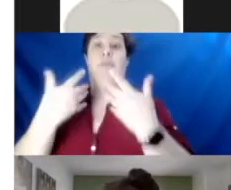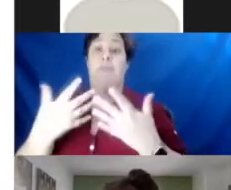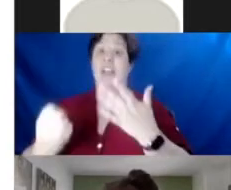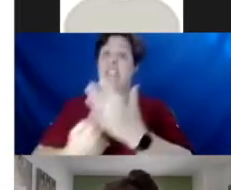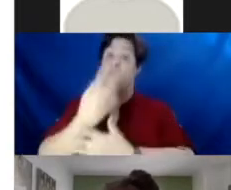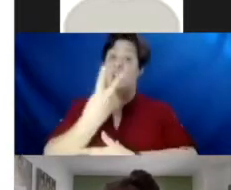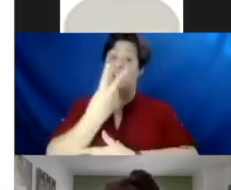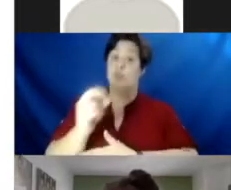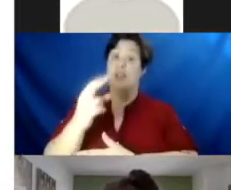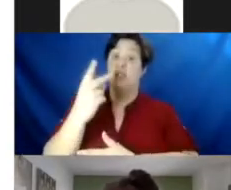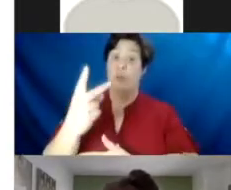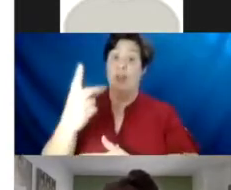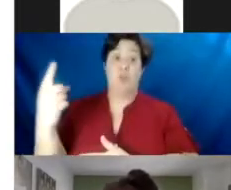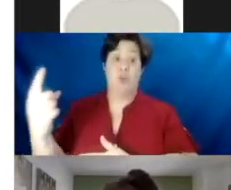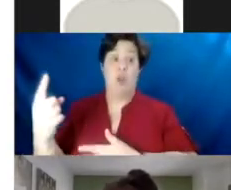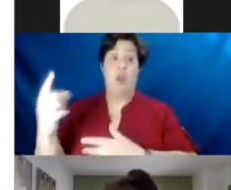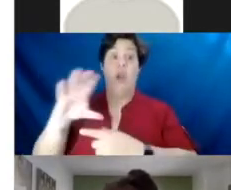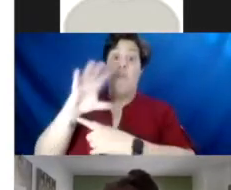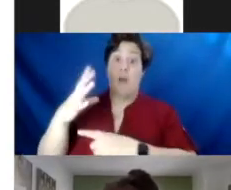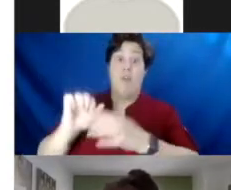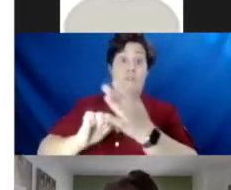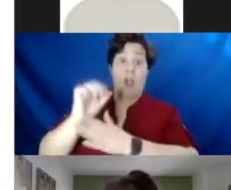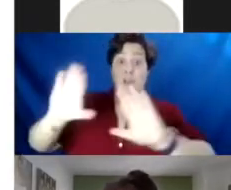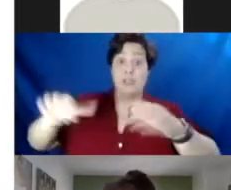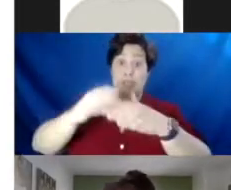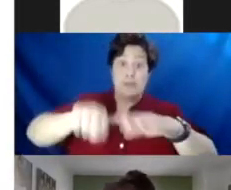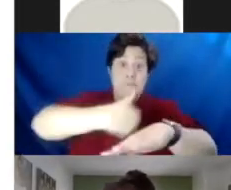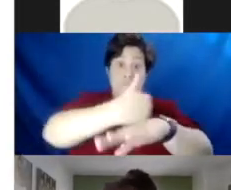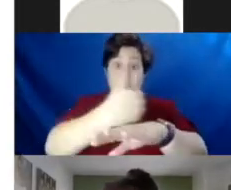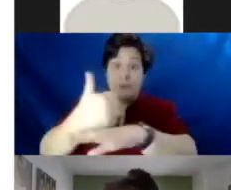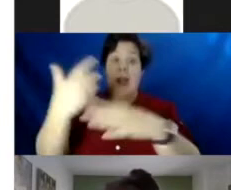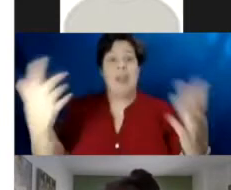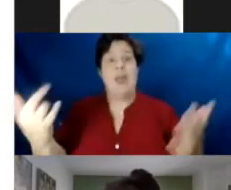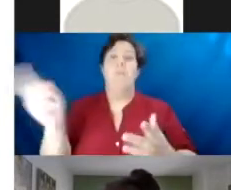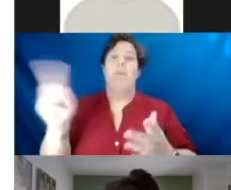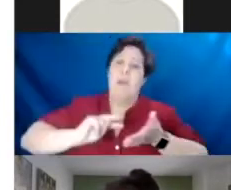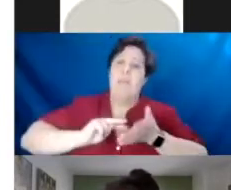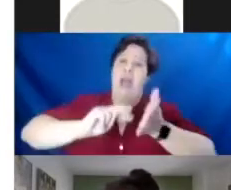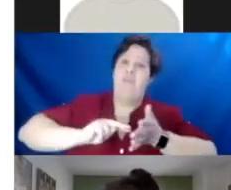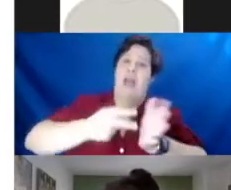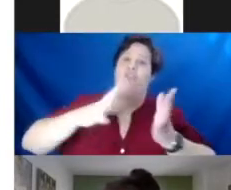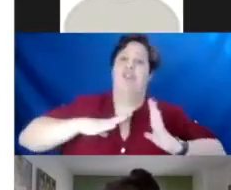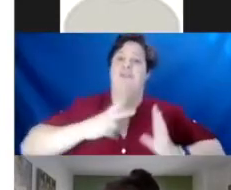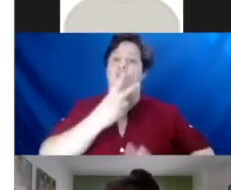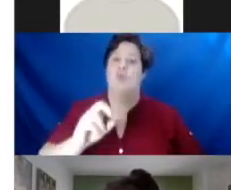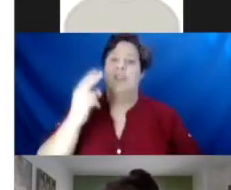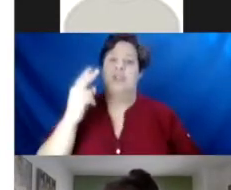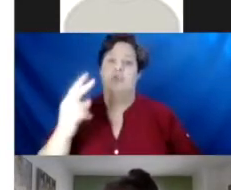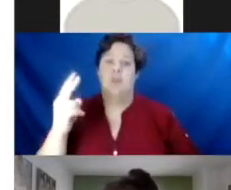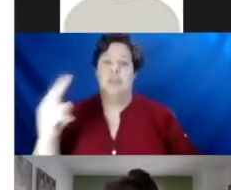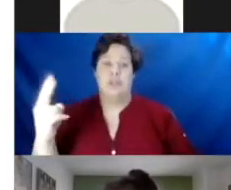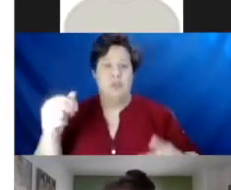2021 with the Borough of Culture team in place, and we're now back to planning for 2022, and the programme is evolving at